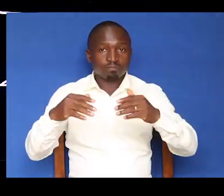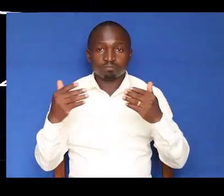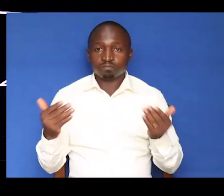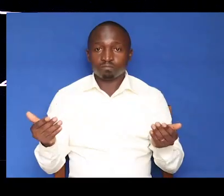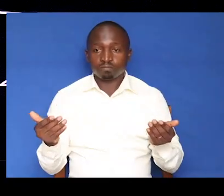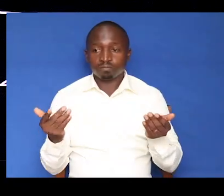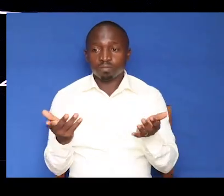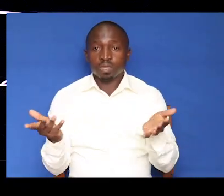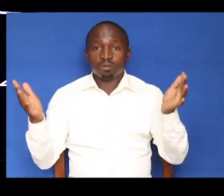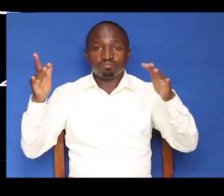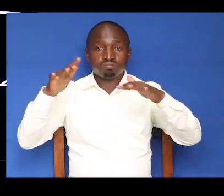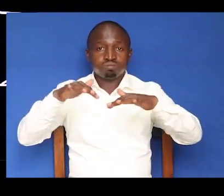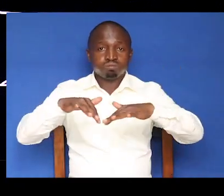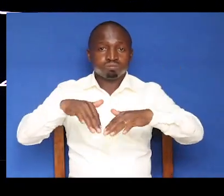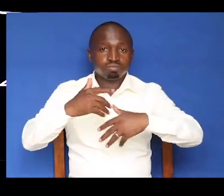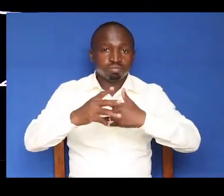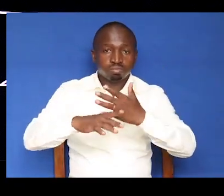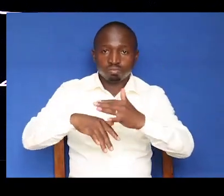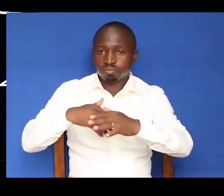other converge and mix.